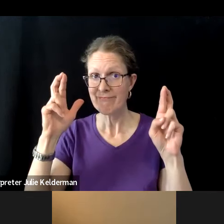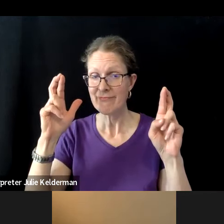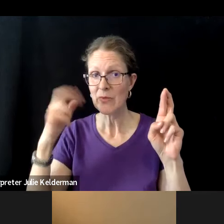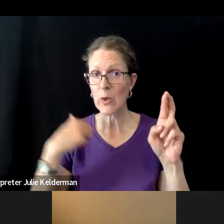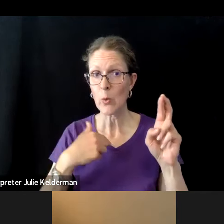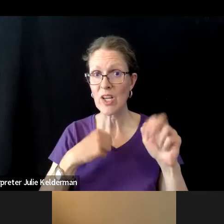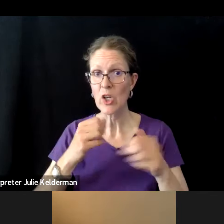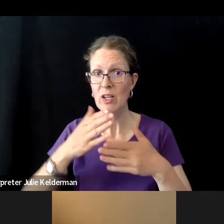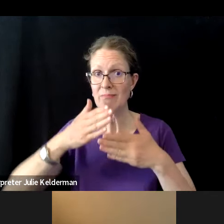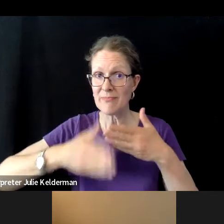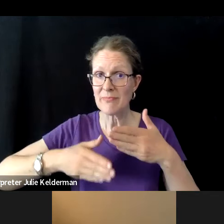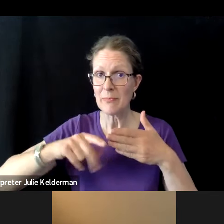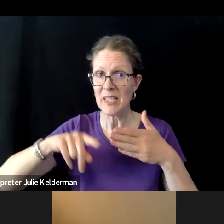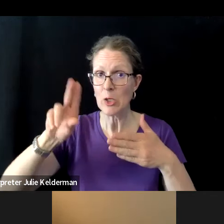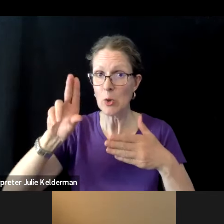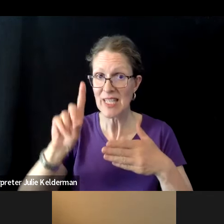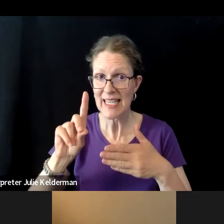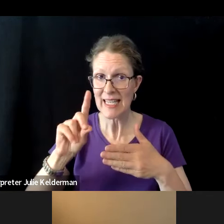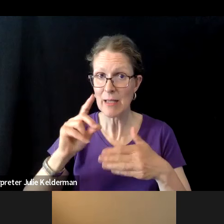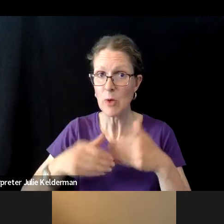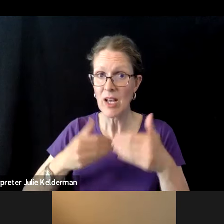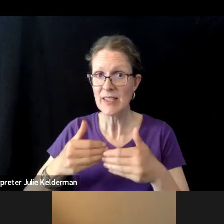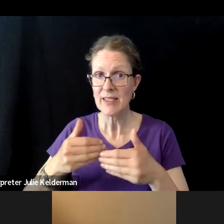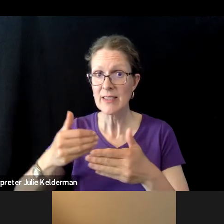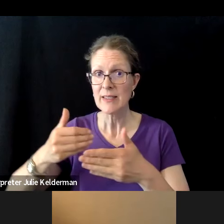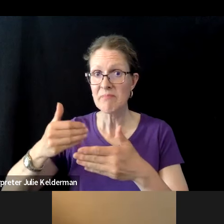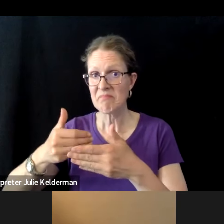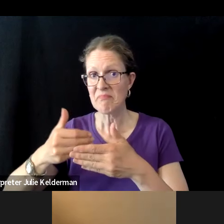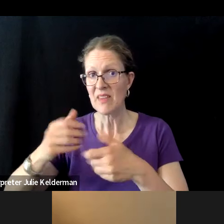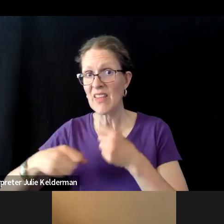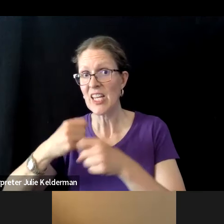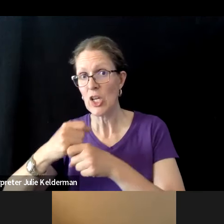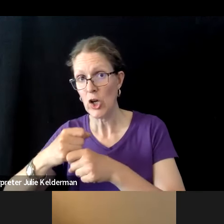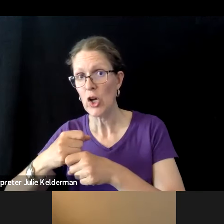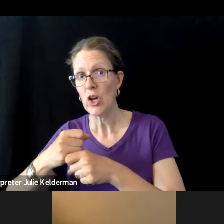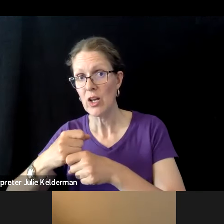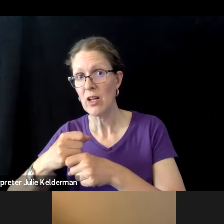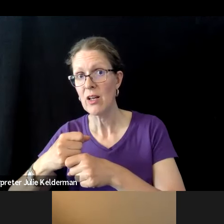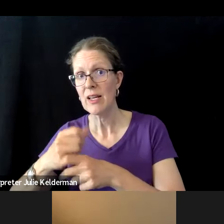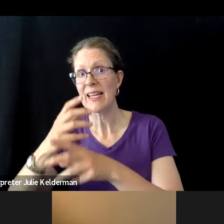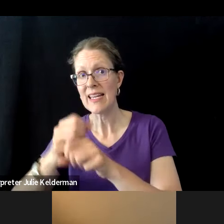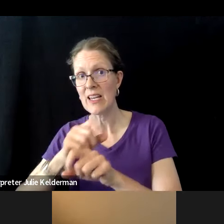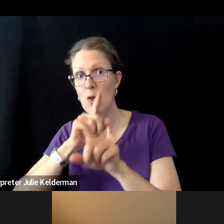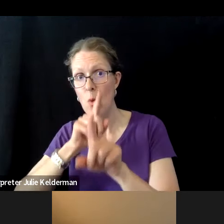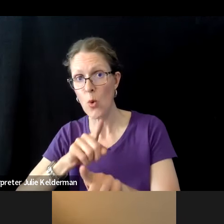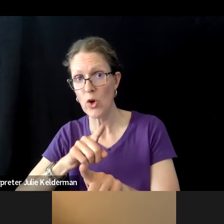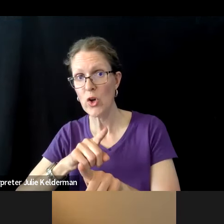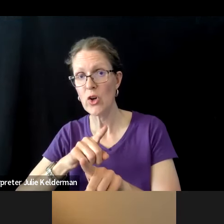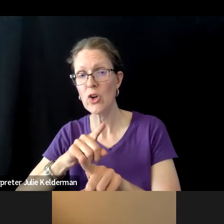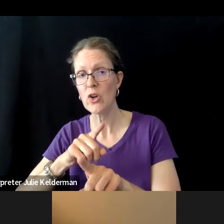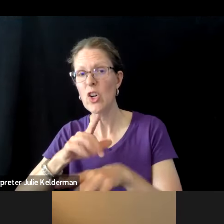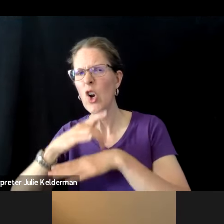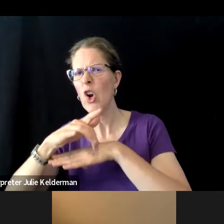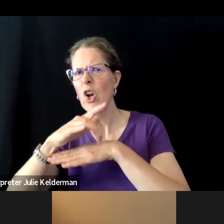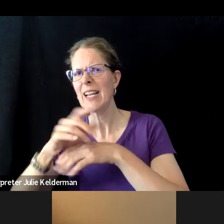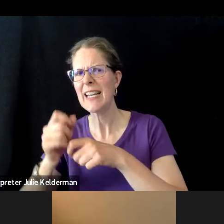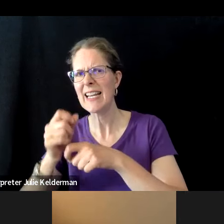conclude the PUD process toward the end of this year, getting our order sometime in the early part of next year. And then I